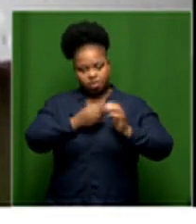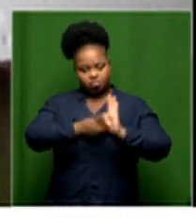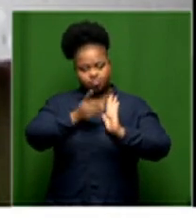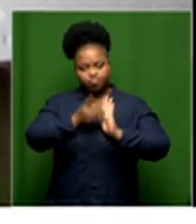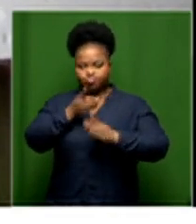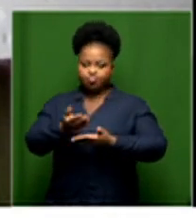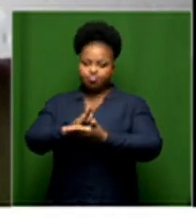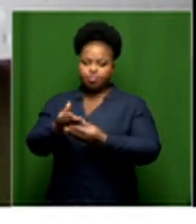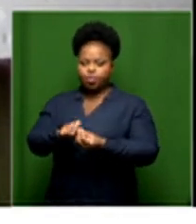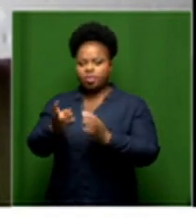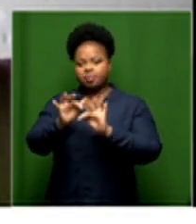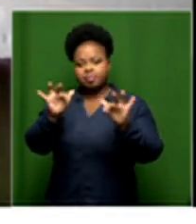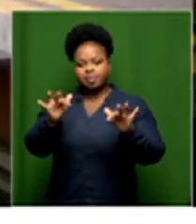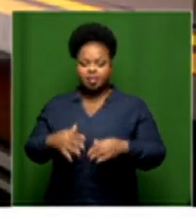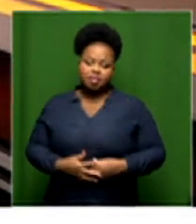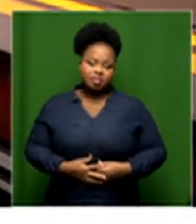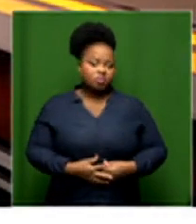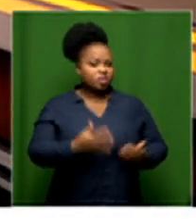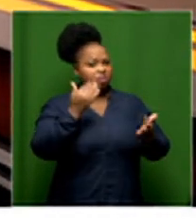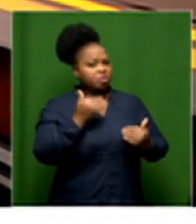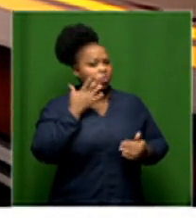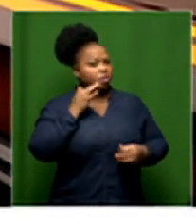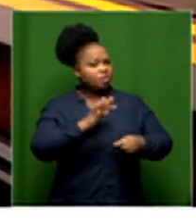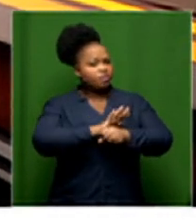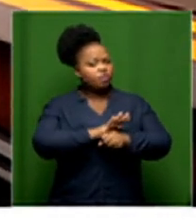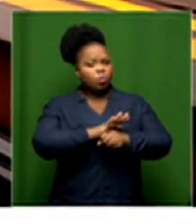others. Okay, so when can you expect a full album?